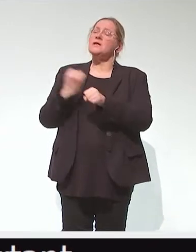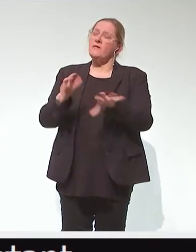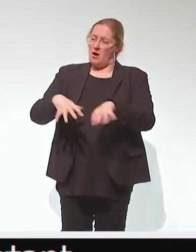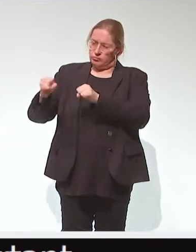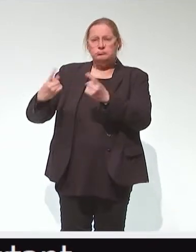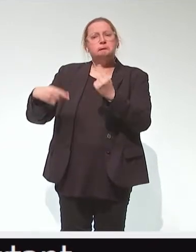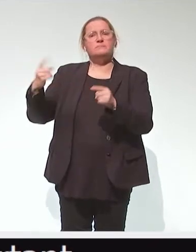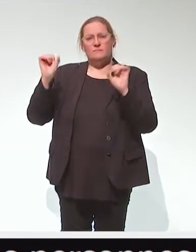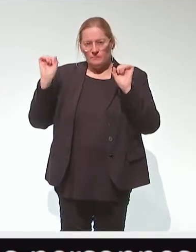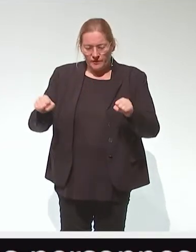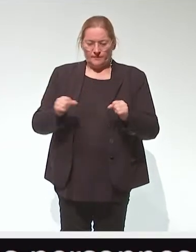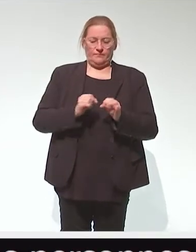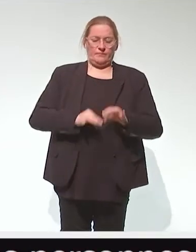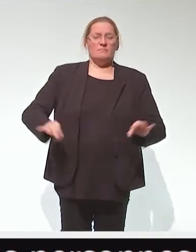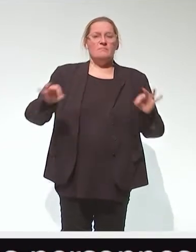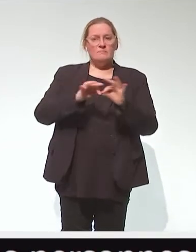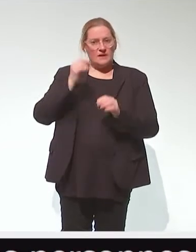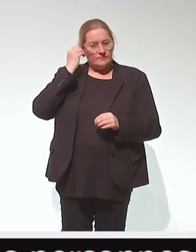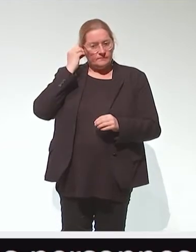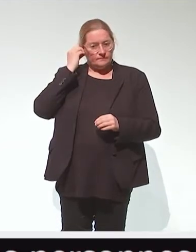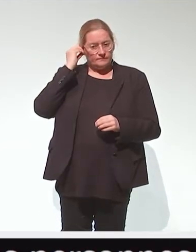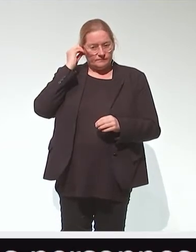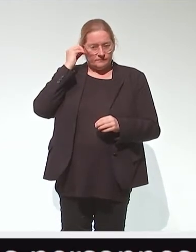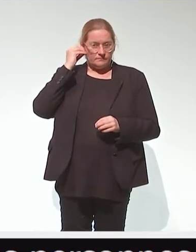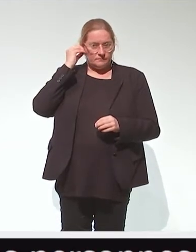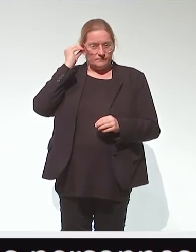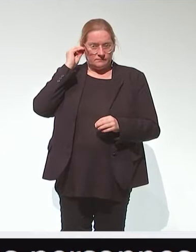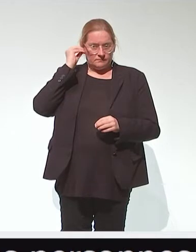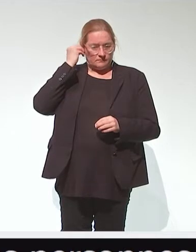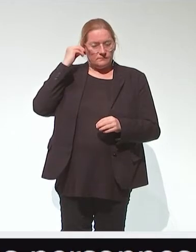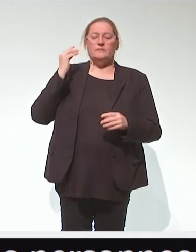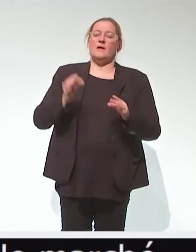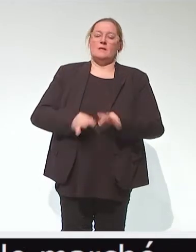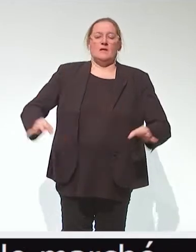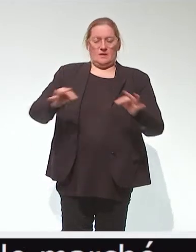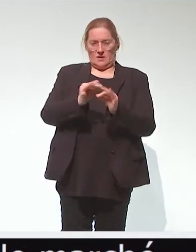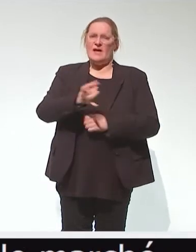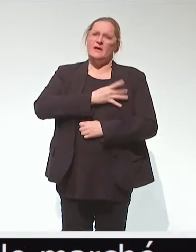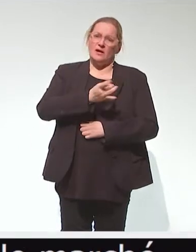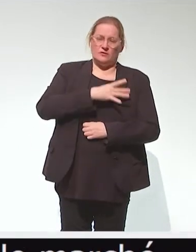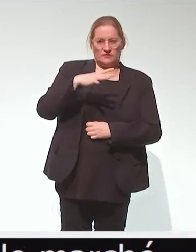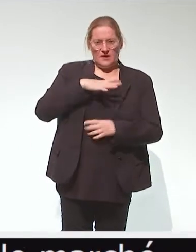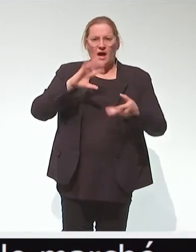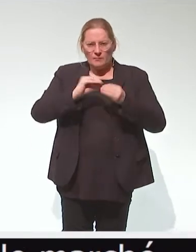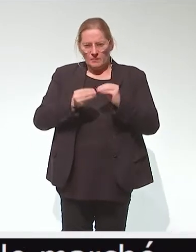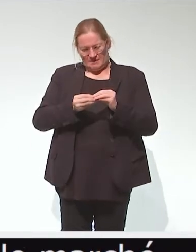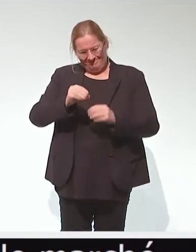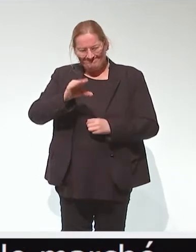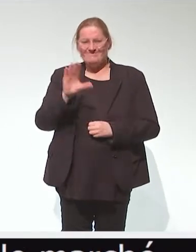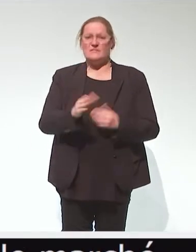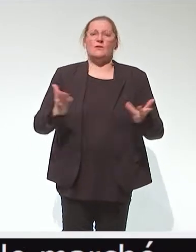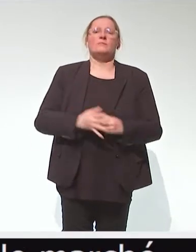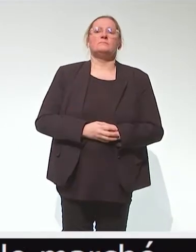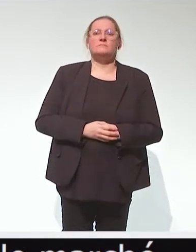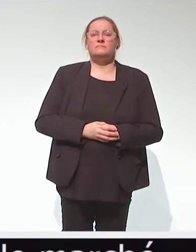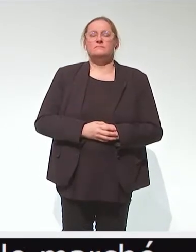that people remain supported when making that transition across state services and supports across life stages.